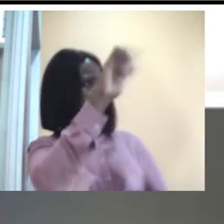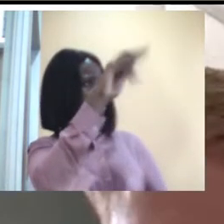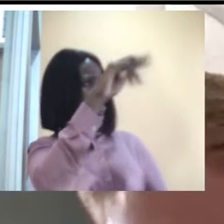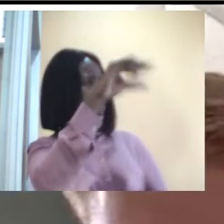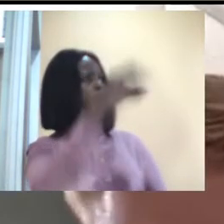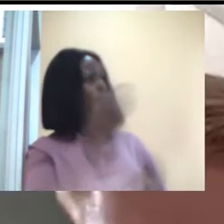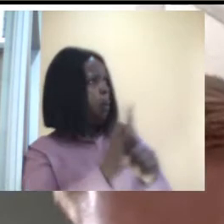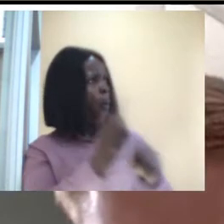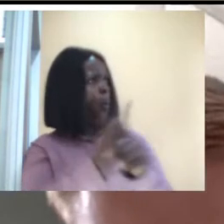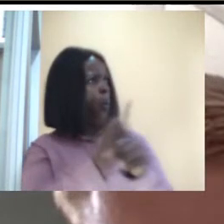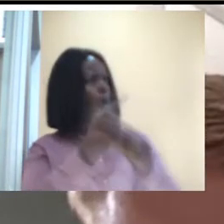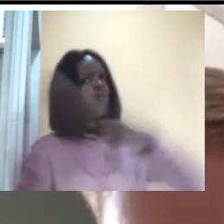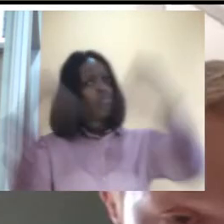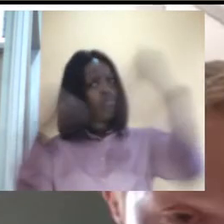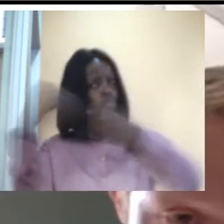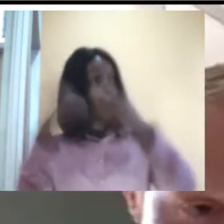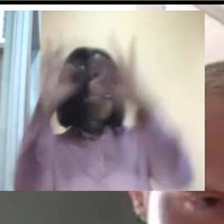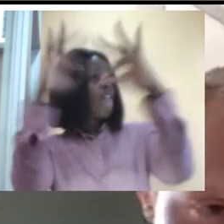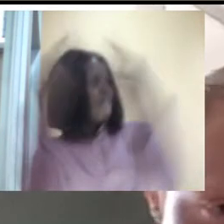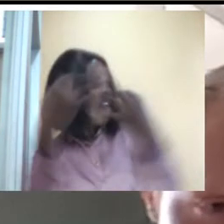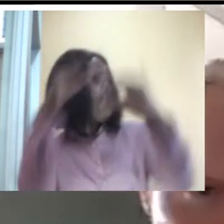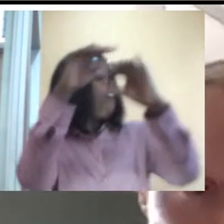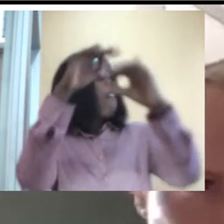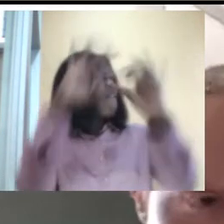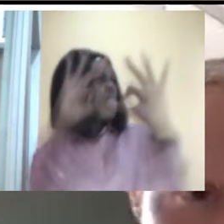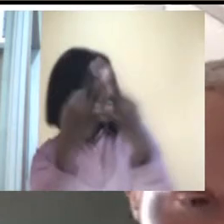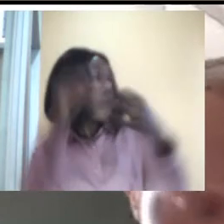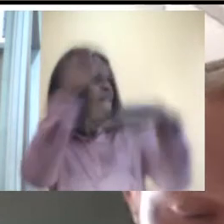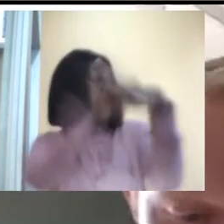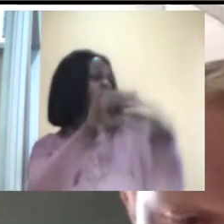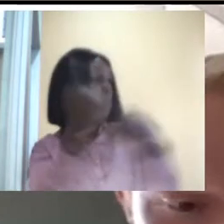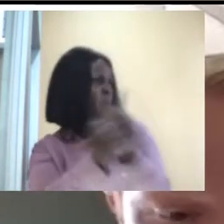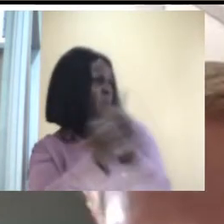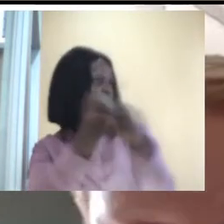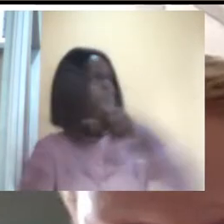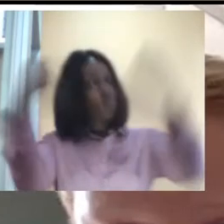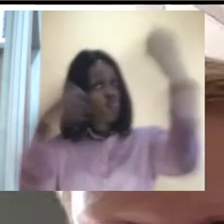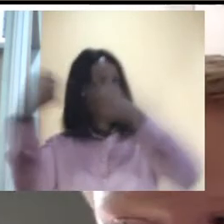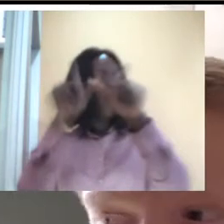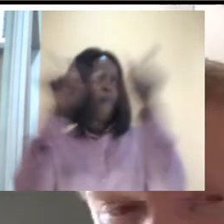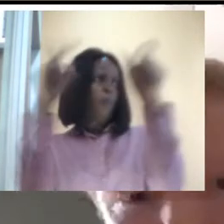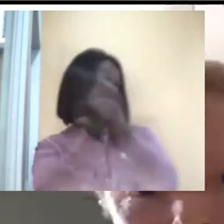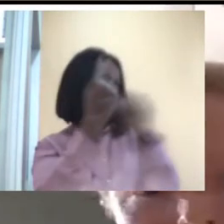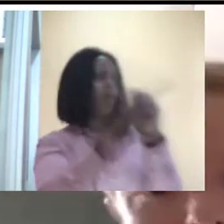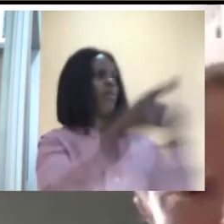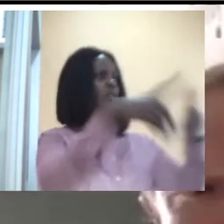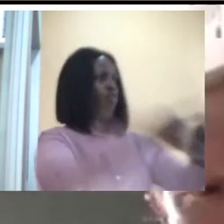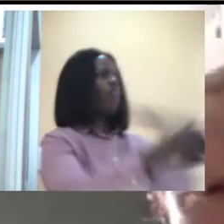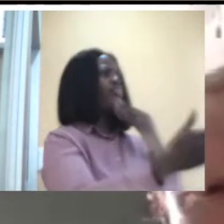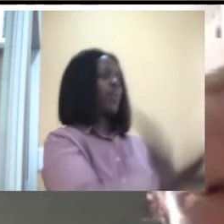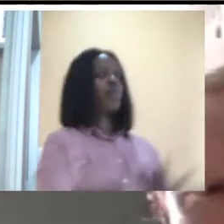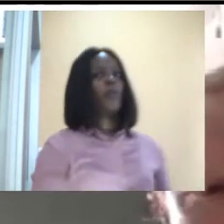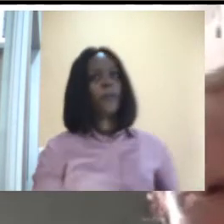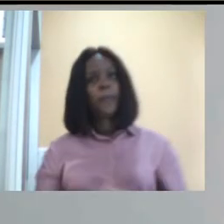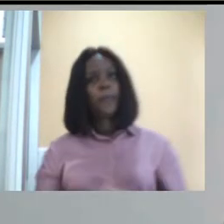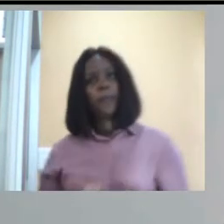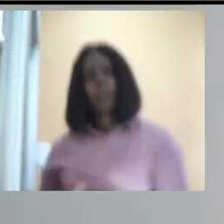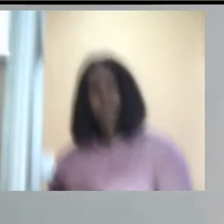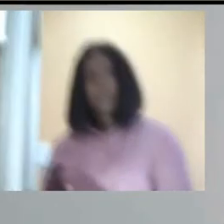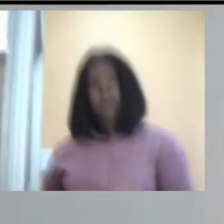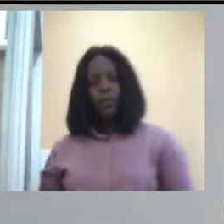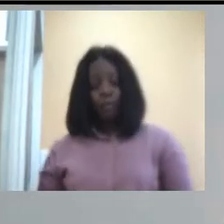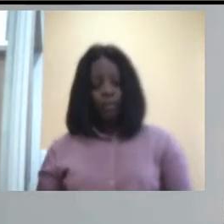all the time. Friends, family, members, lovers, all the time, cater deployment. So they are really hiring people. Thank you, Chairperson. Thank you.